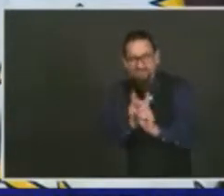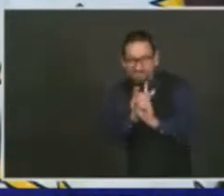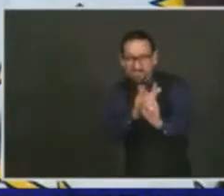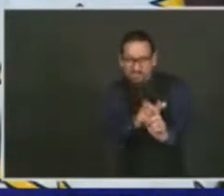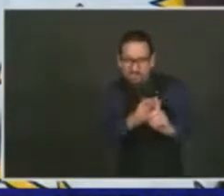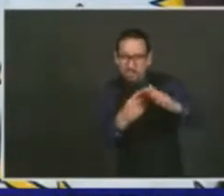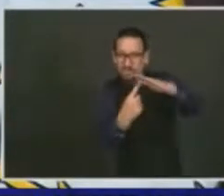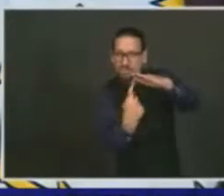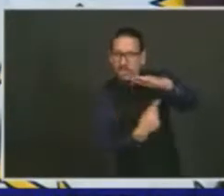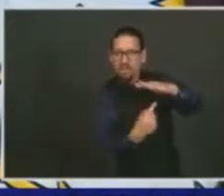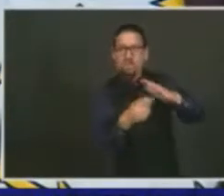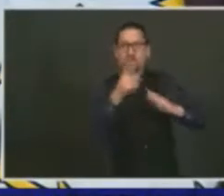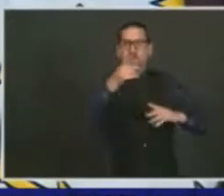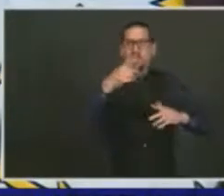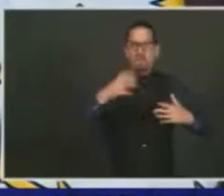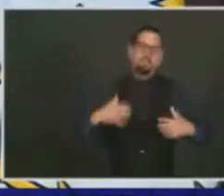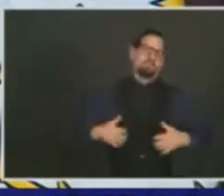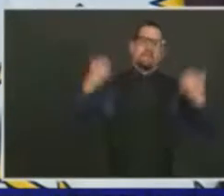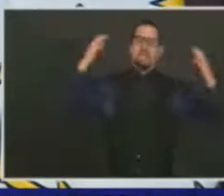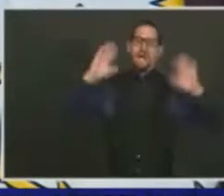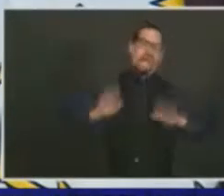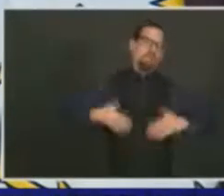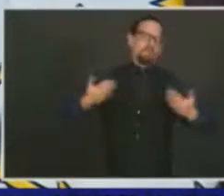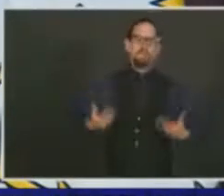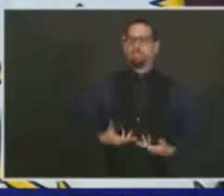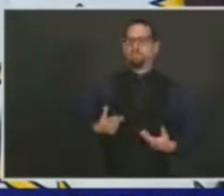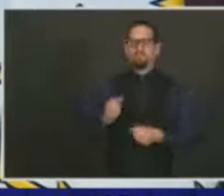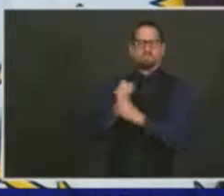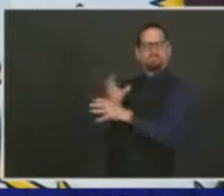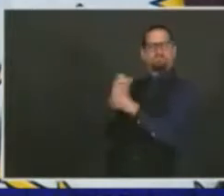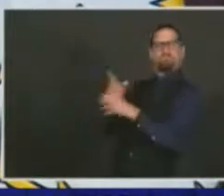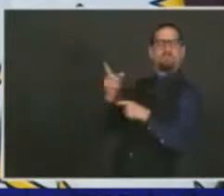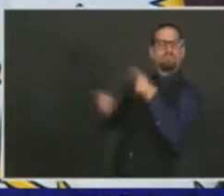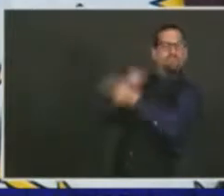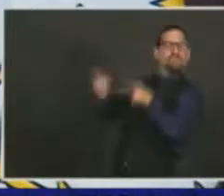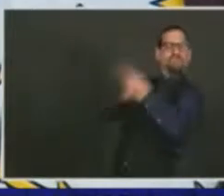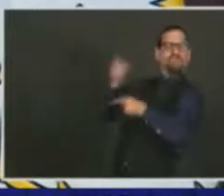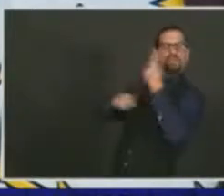Don't scream and yell obscenities and hang up the phone, please.